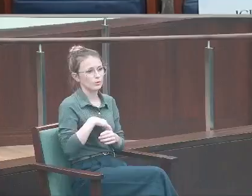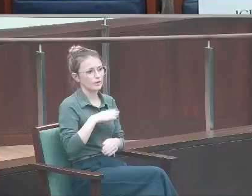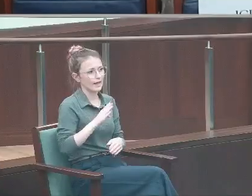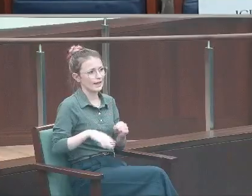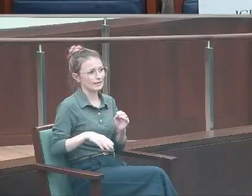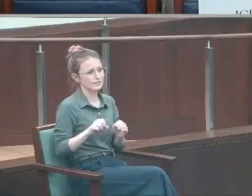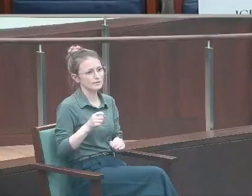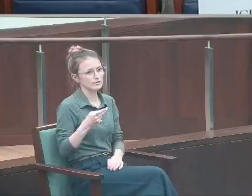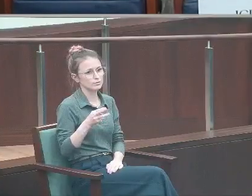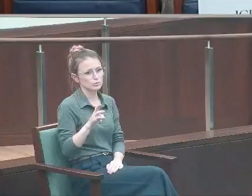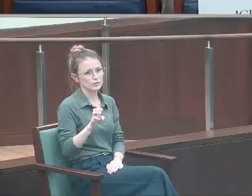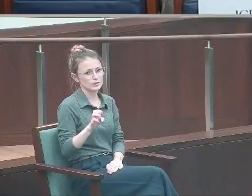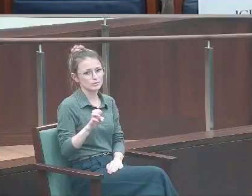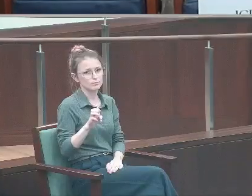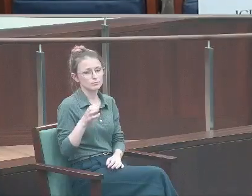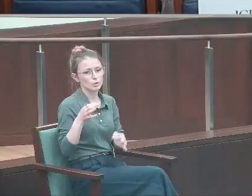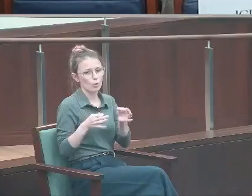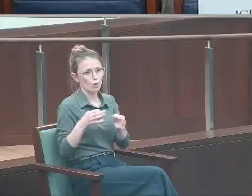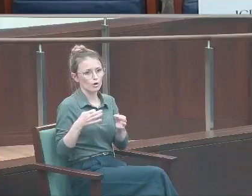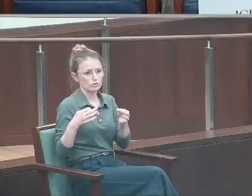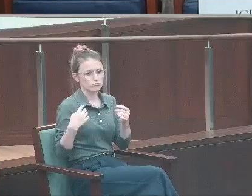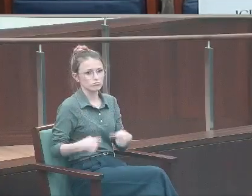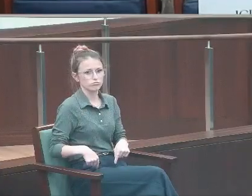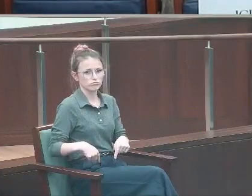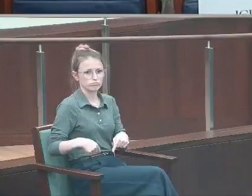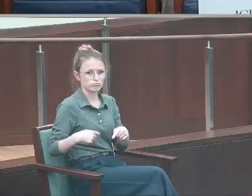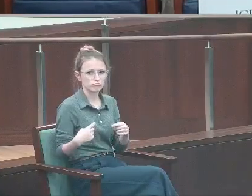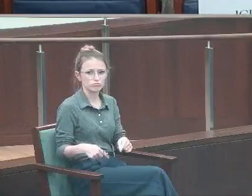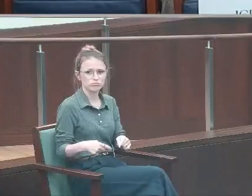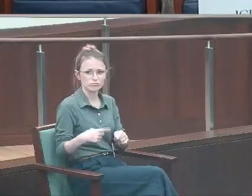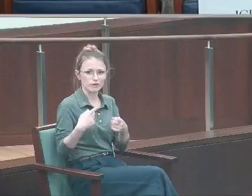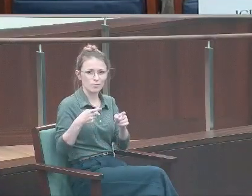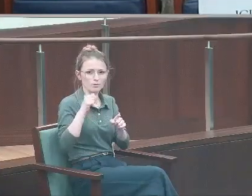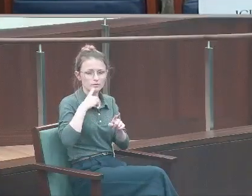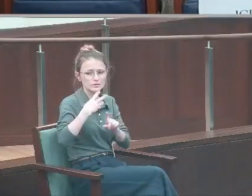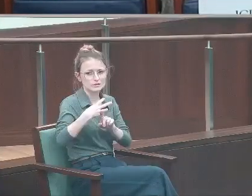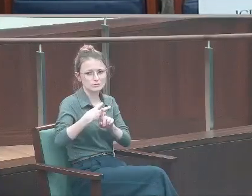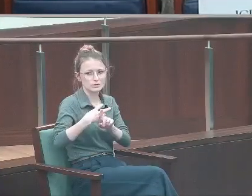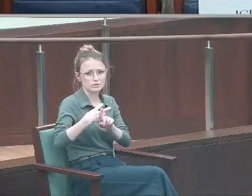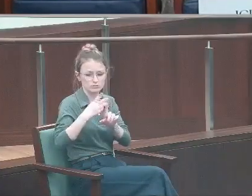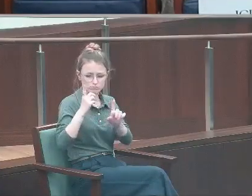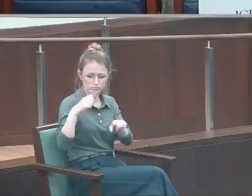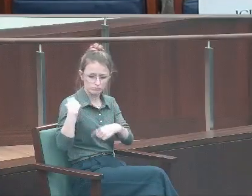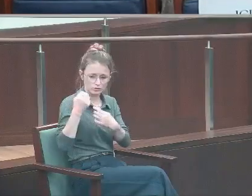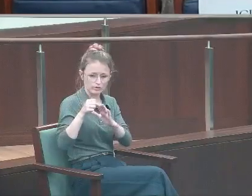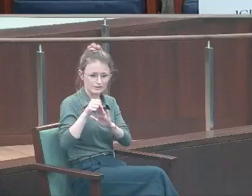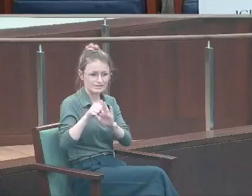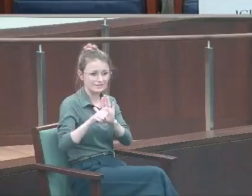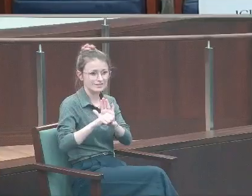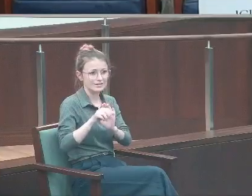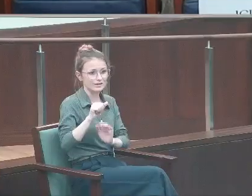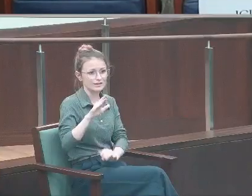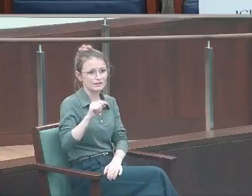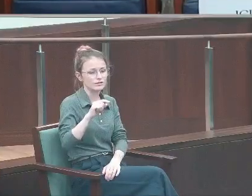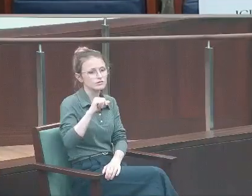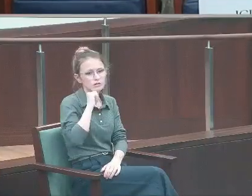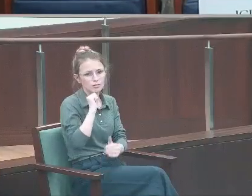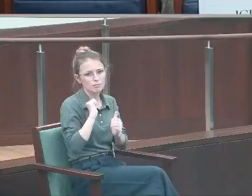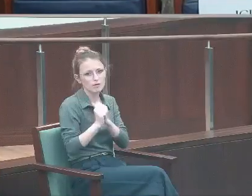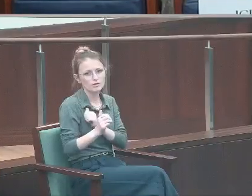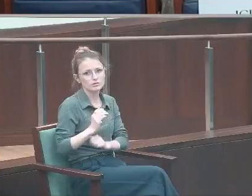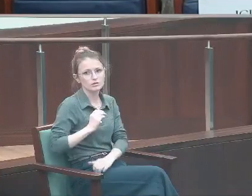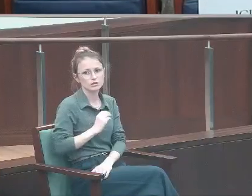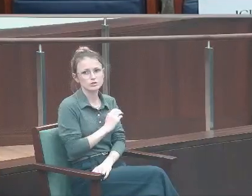Court fight that was happening there for 6 months. And so far the SAVE Act hasn't passed Congress.